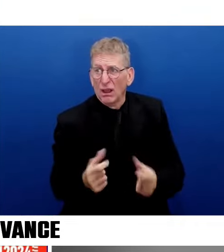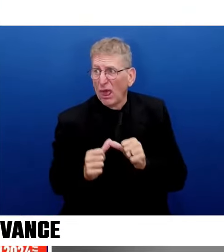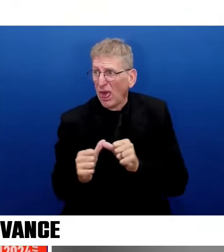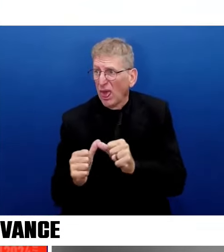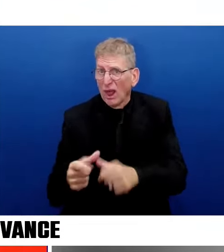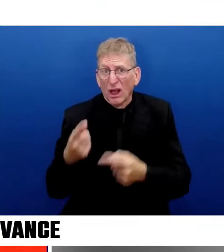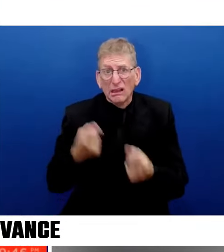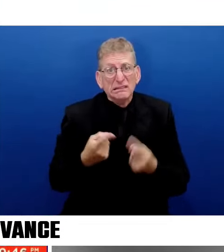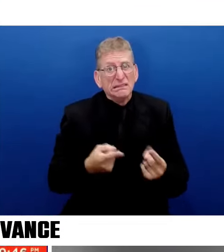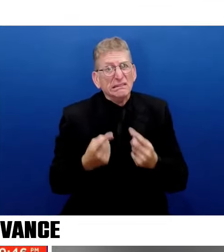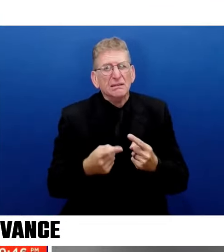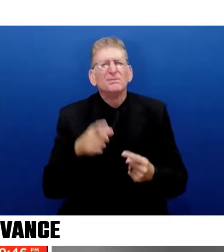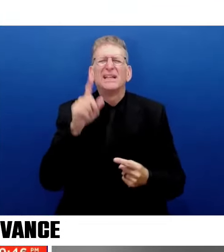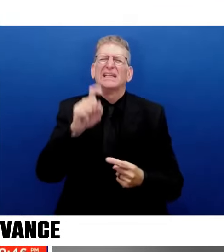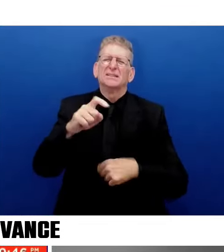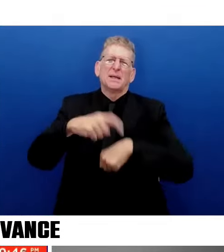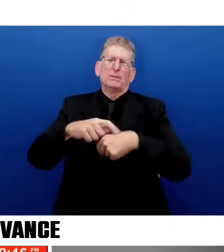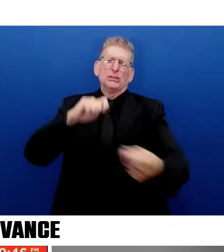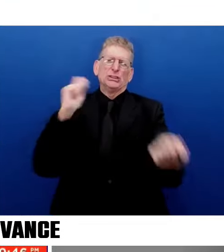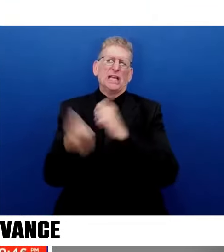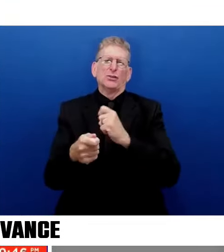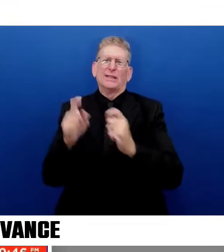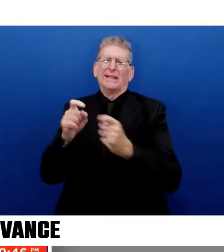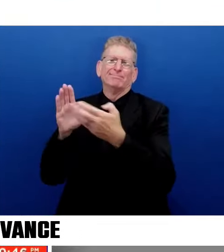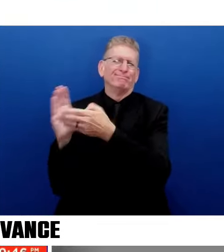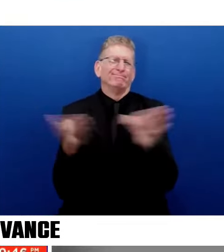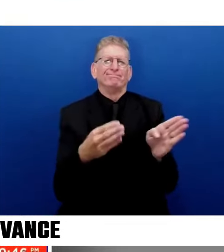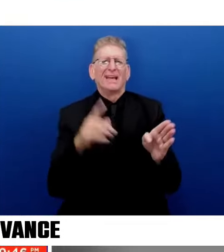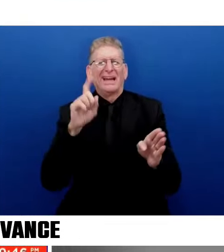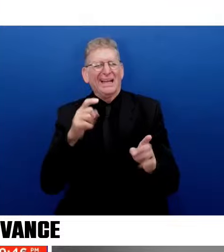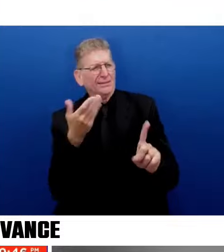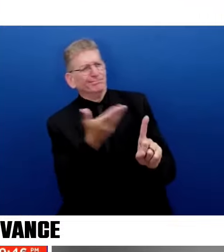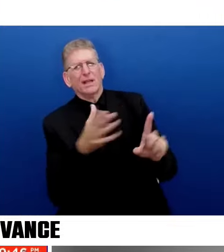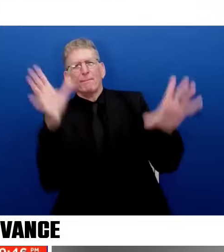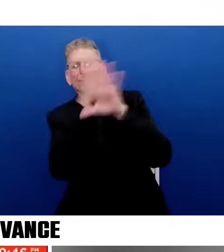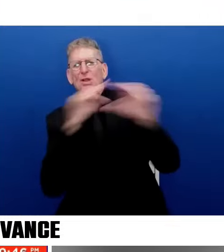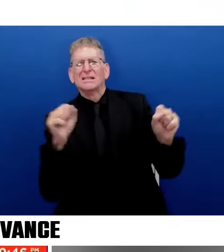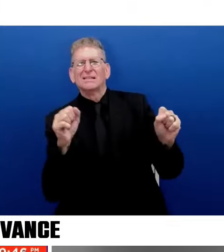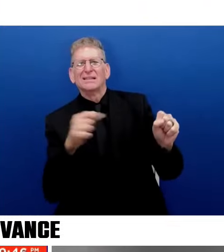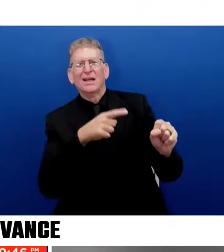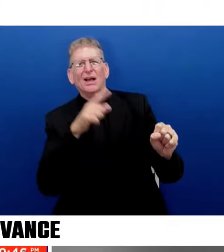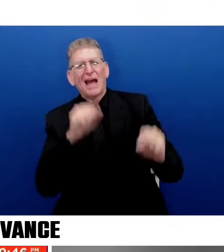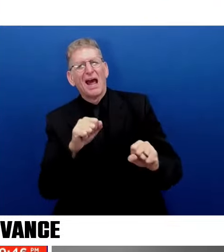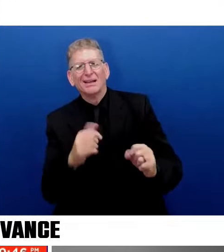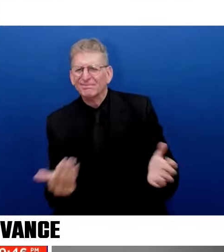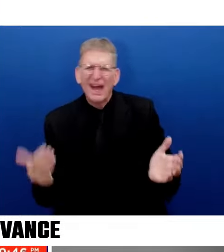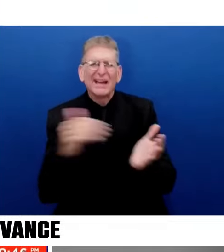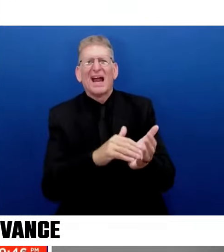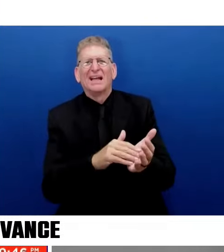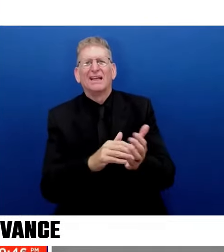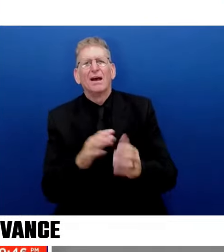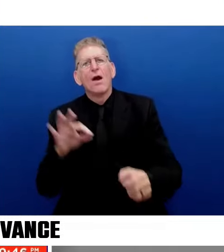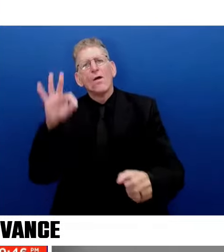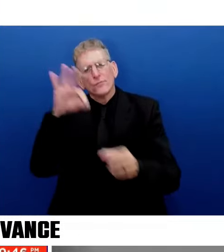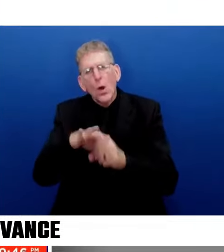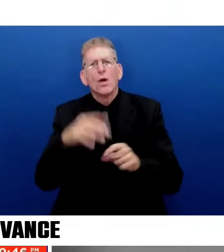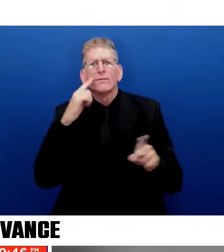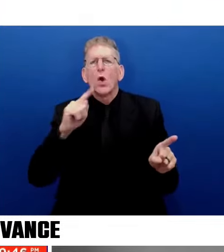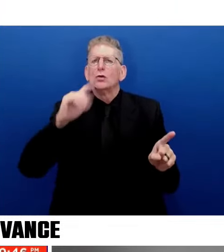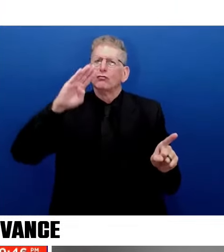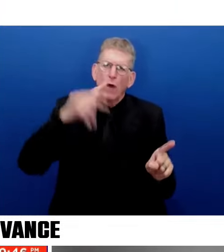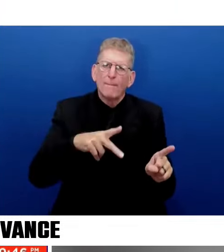president who has already done this once before and did it well. Please vote for Donald Trump. And whether you vote for me or vote for Tim Walz, I just want to